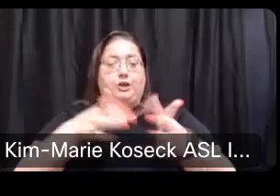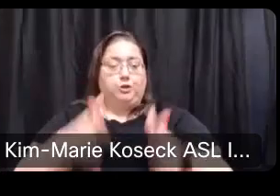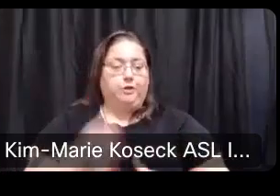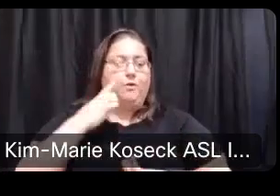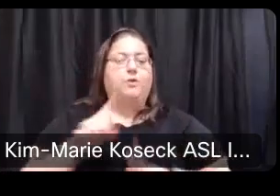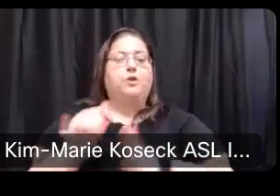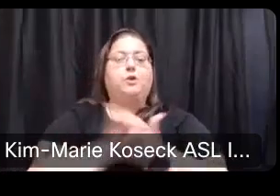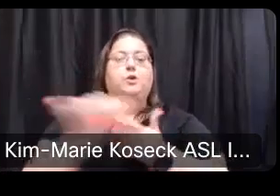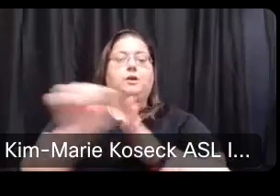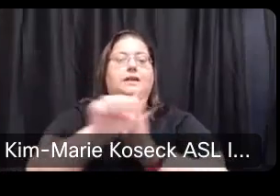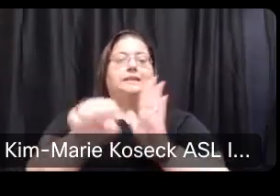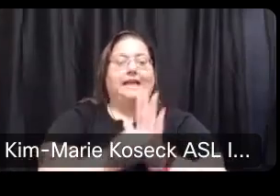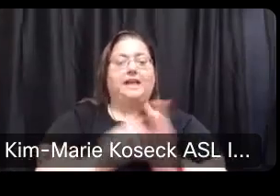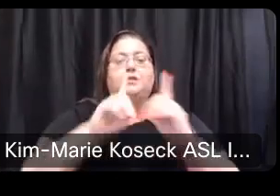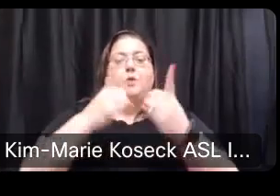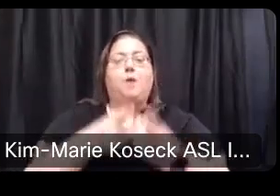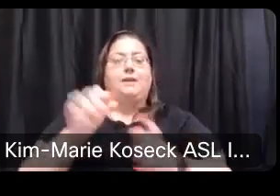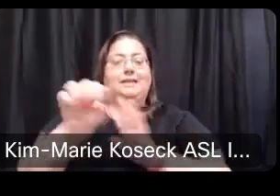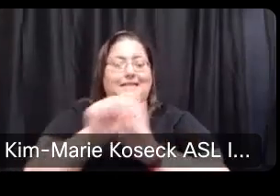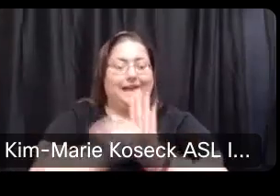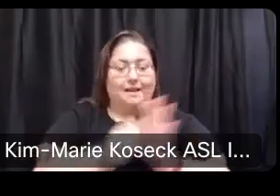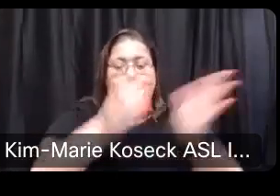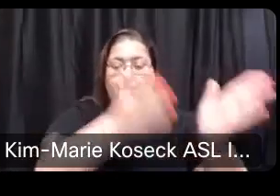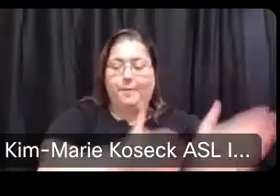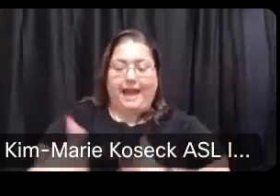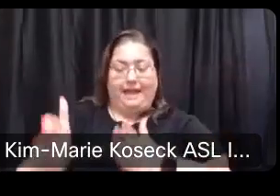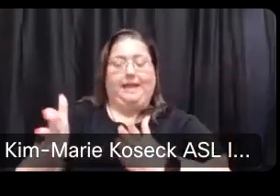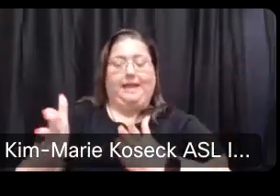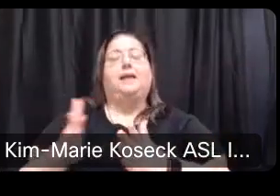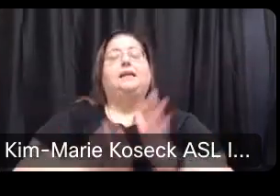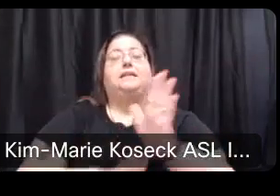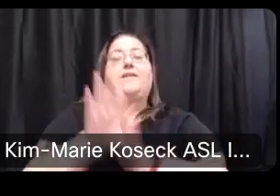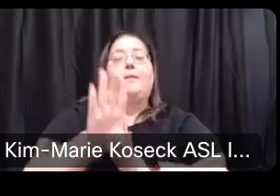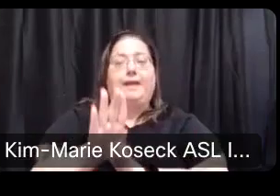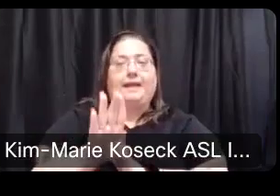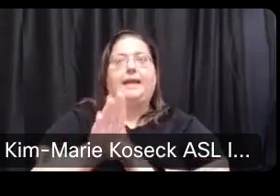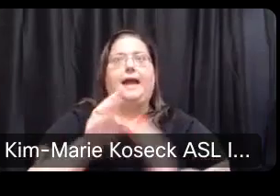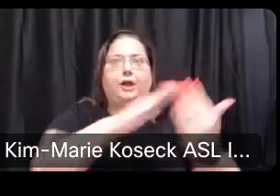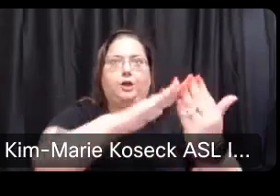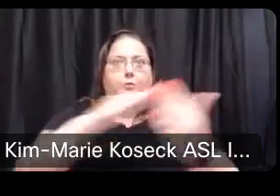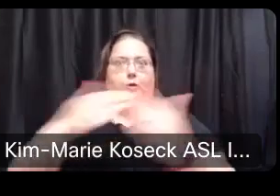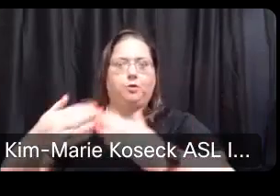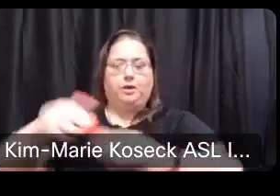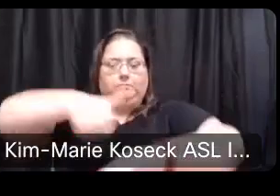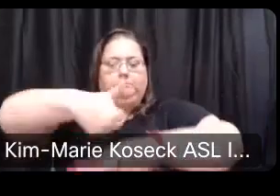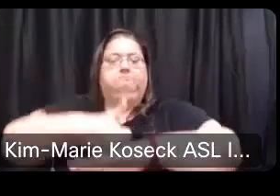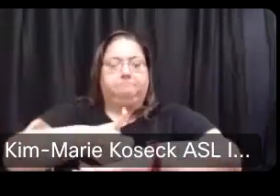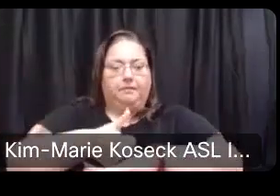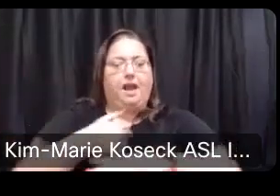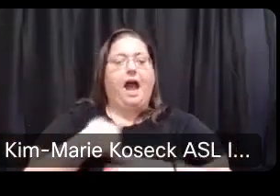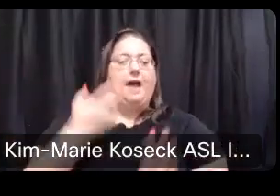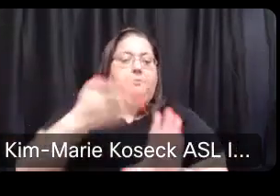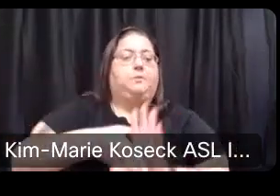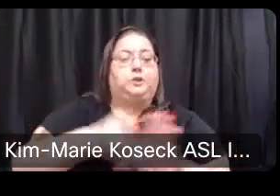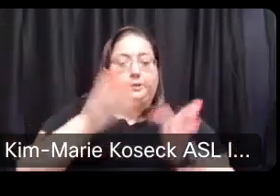York State Department of State Office for Planning, Development, and Community Infrastructure. I also